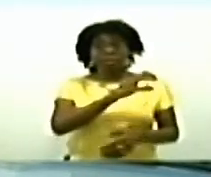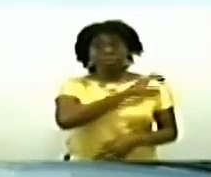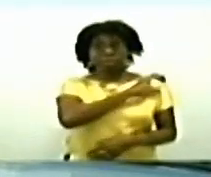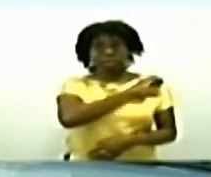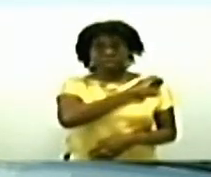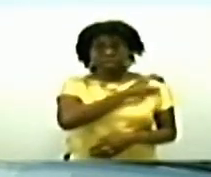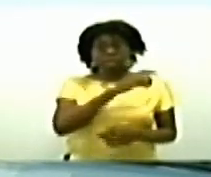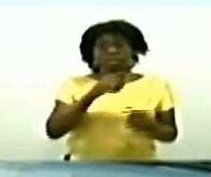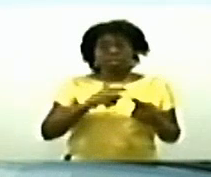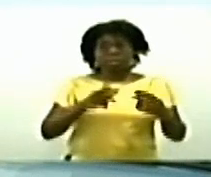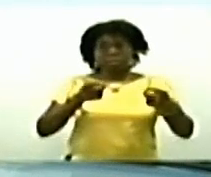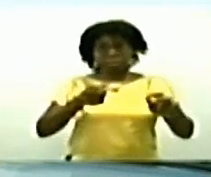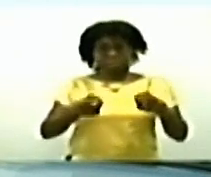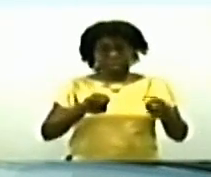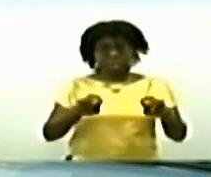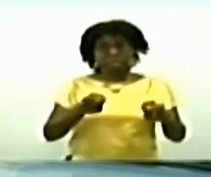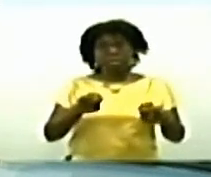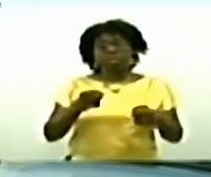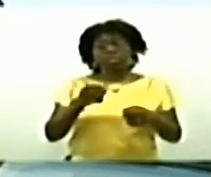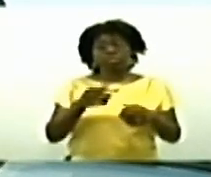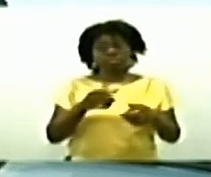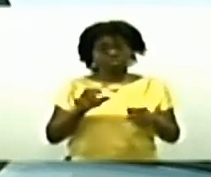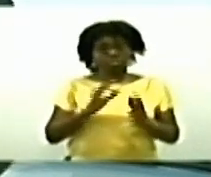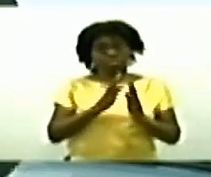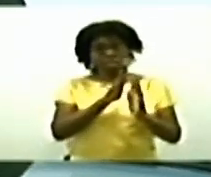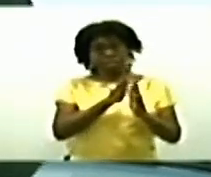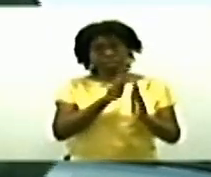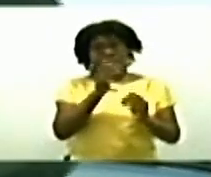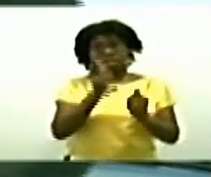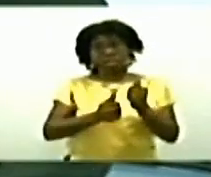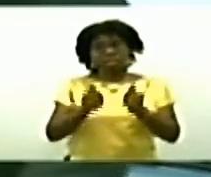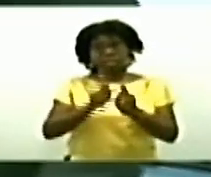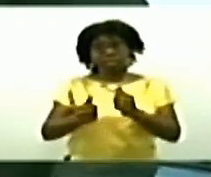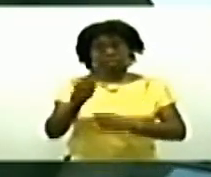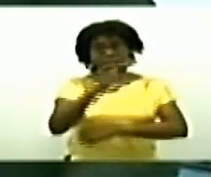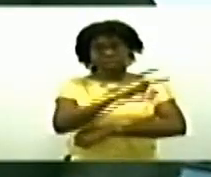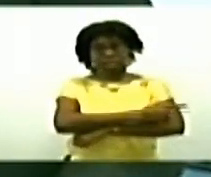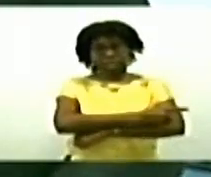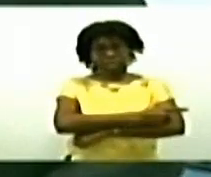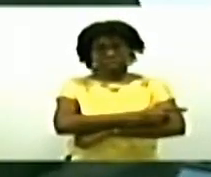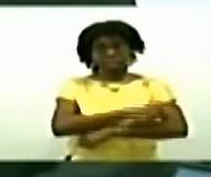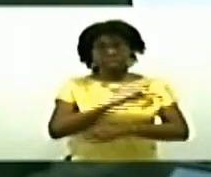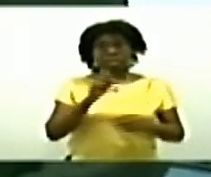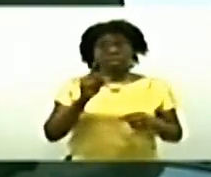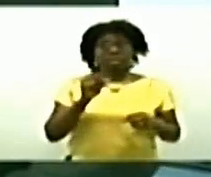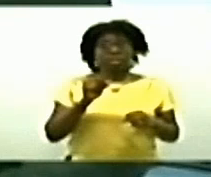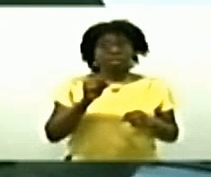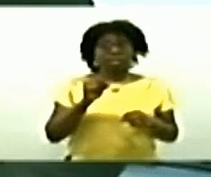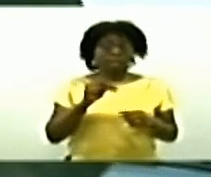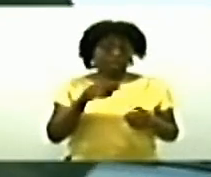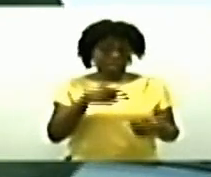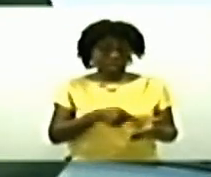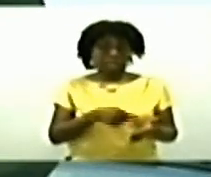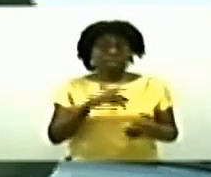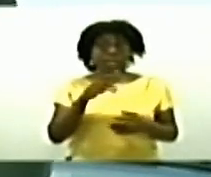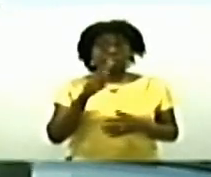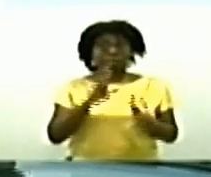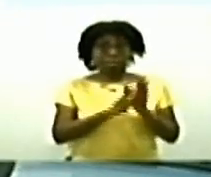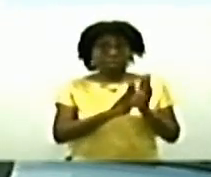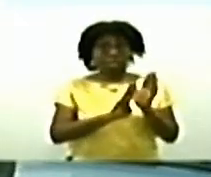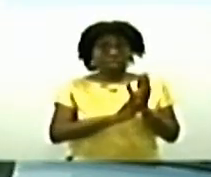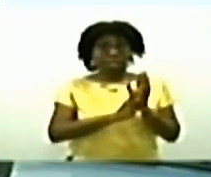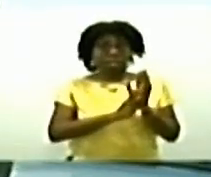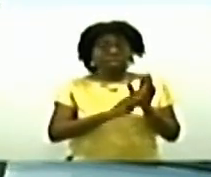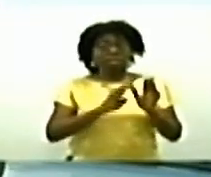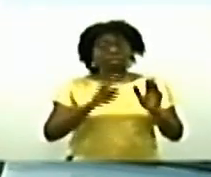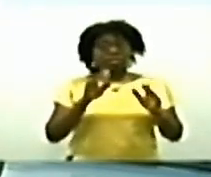managing the traffic on a daily basis. As such, Mr. President, This bill seeks to